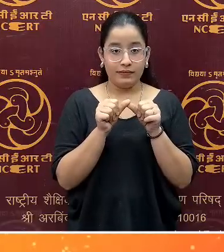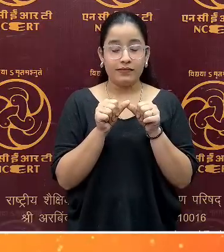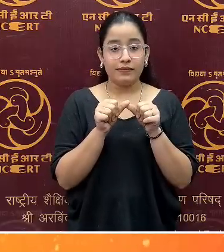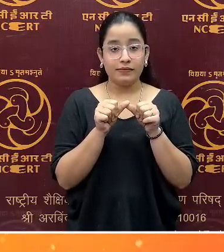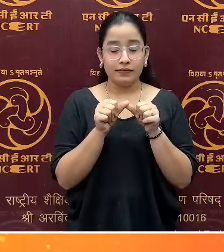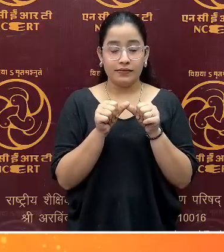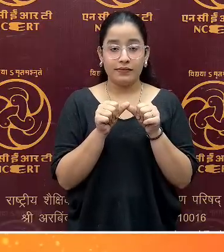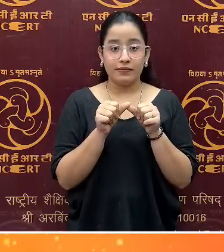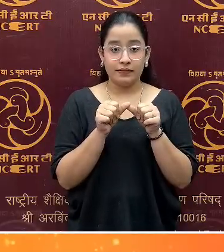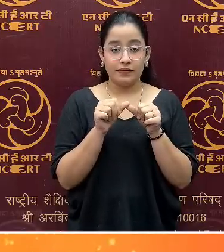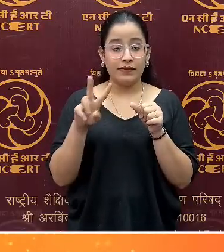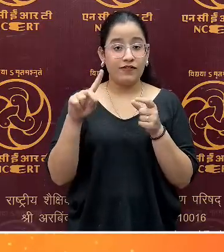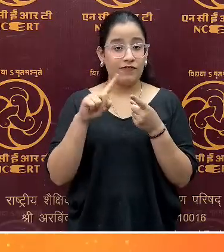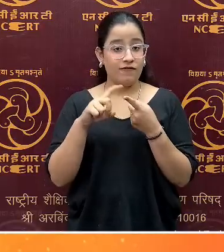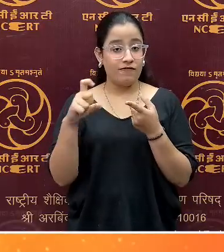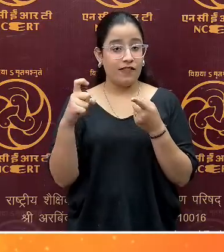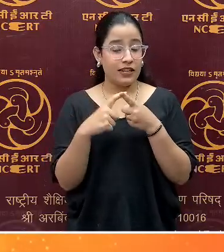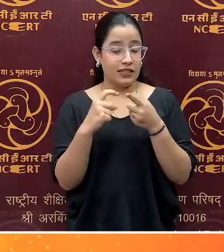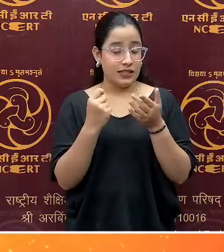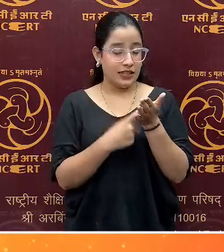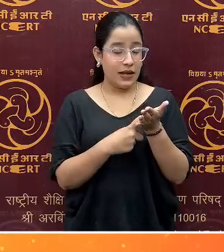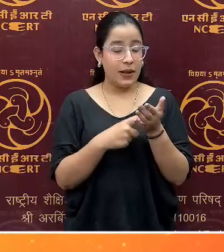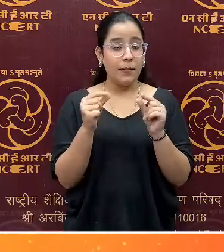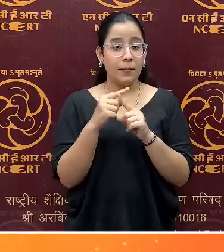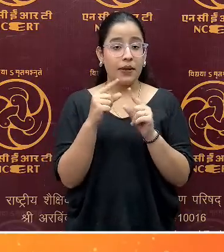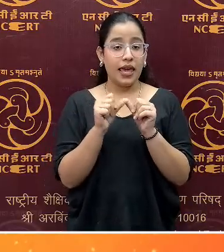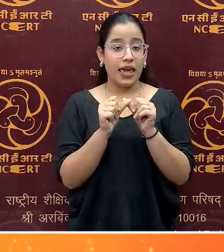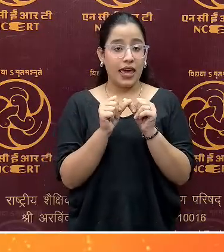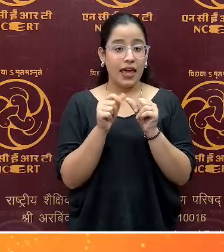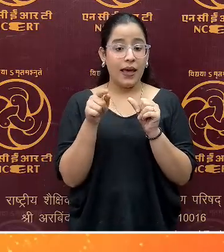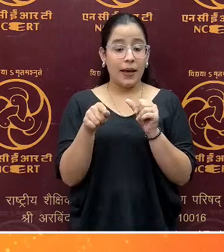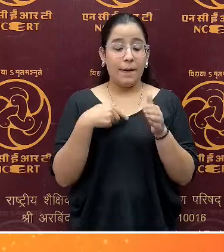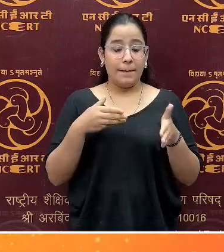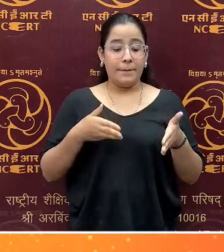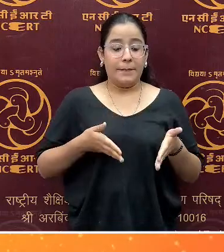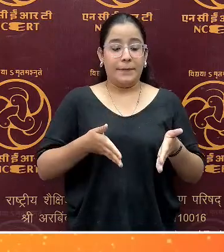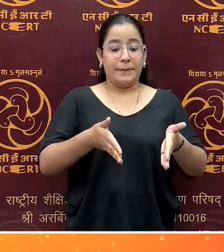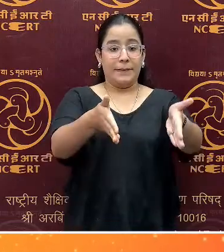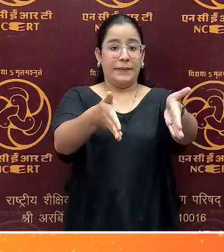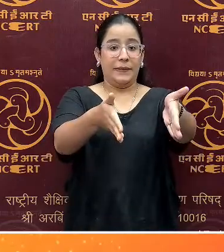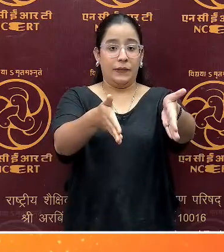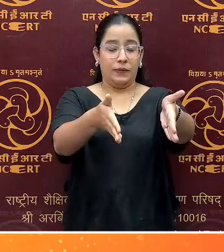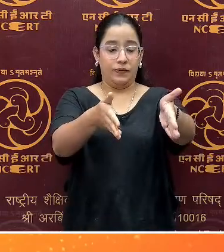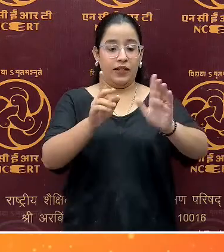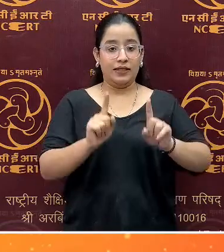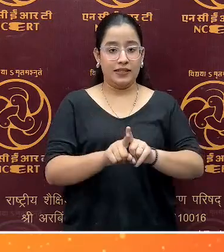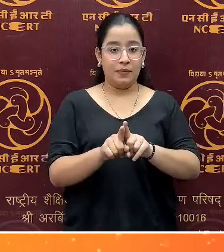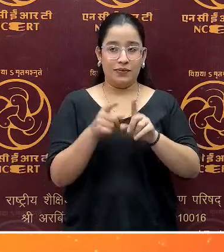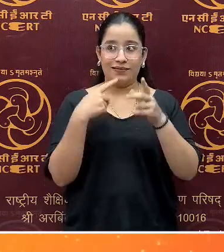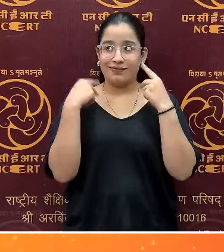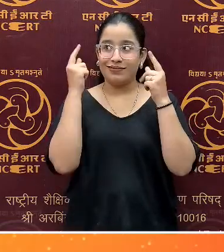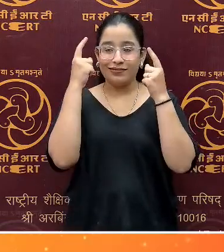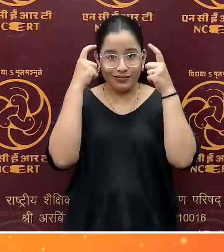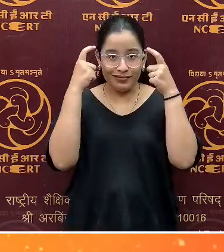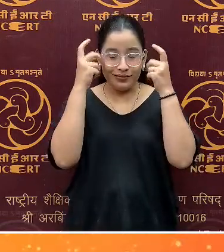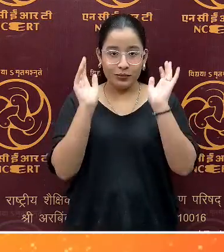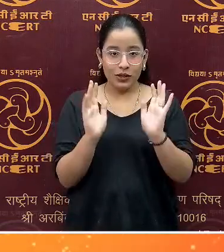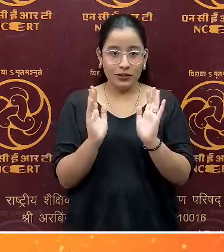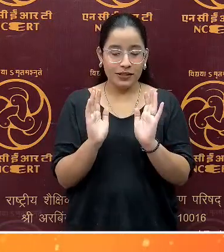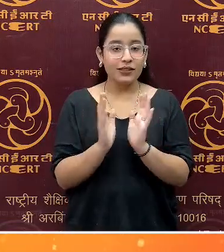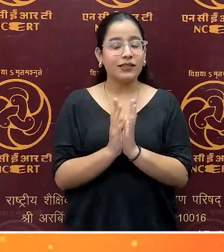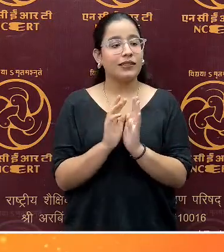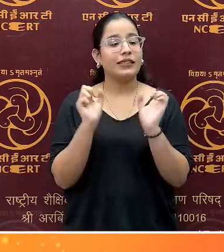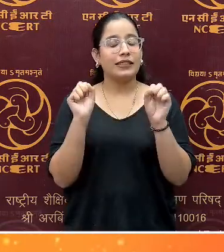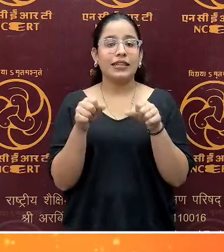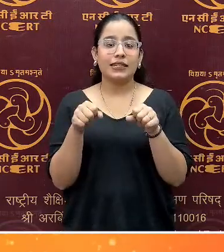the vector PA is actually a vector which is perpendicular to the plane. Can you visualize it? Yes. It